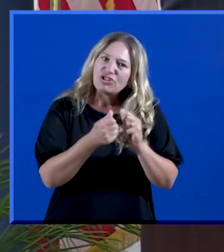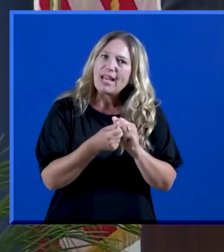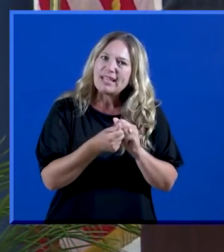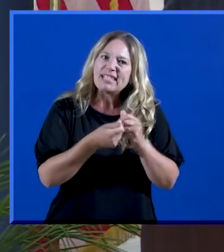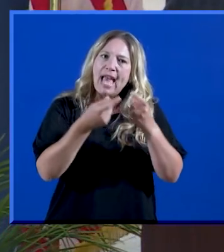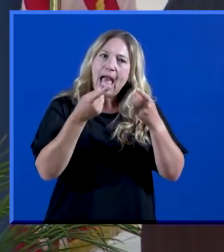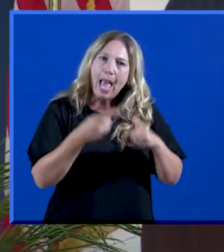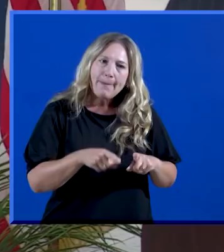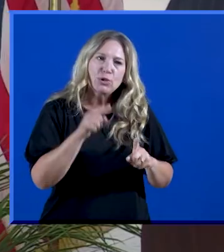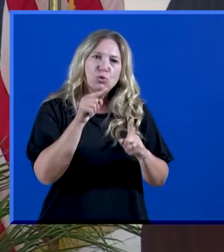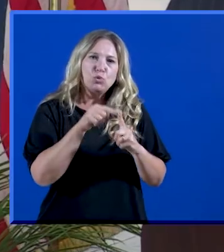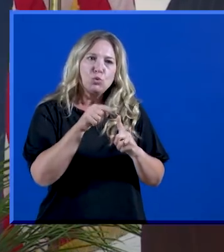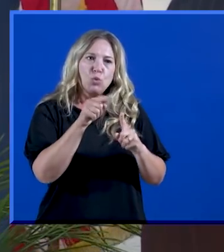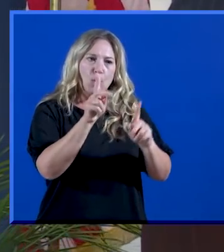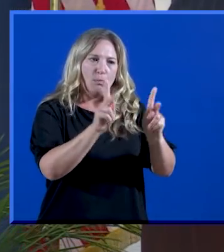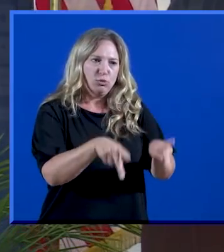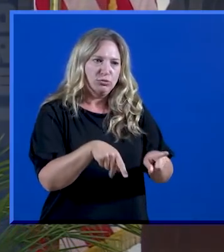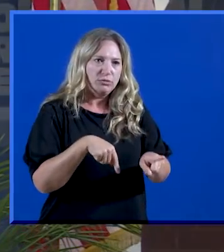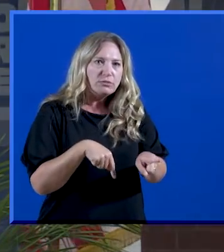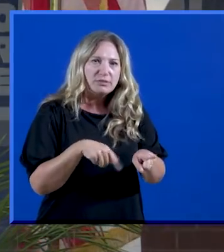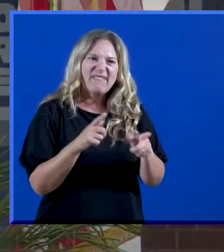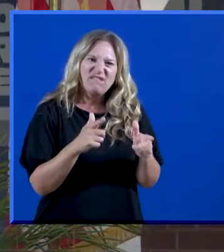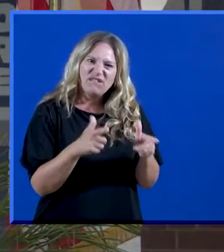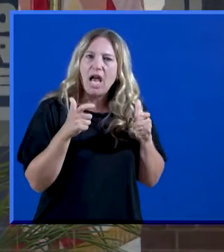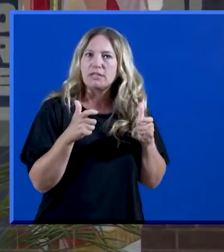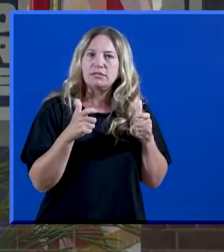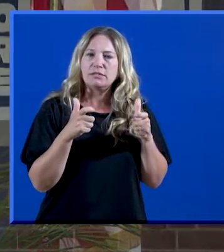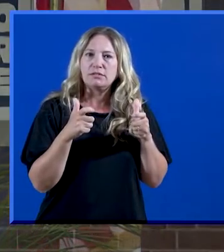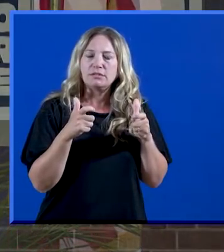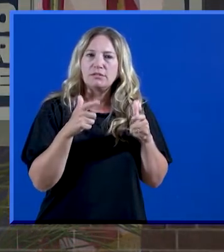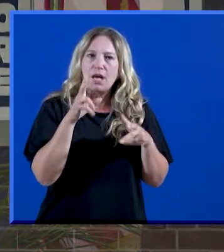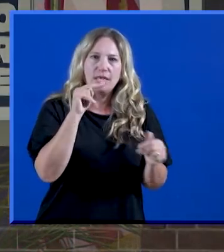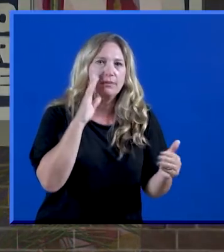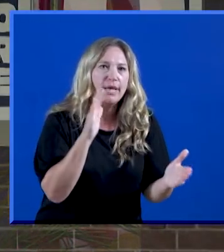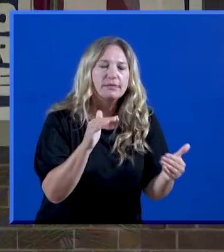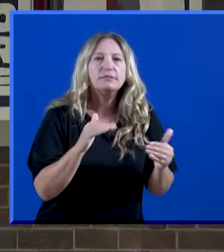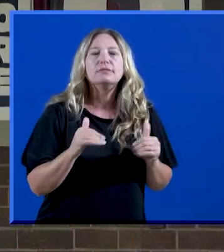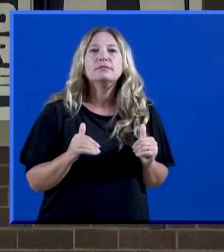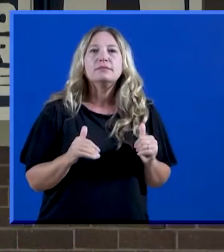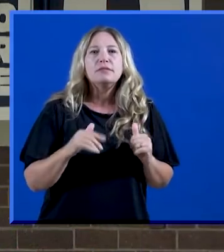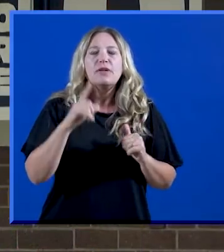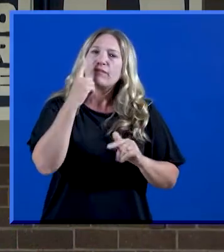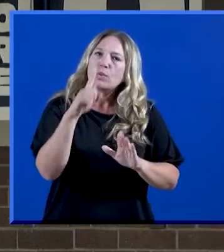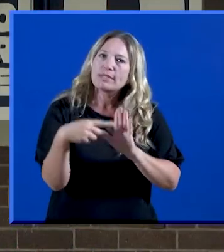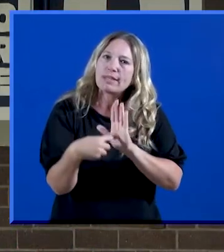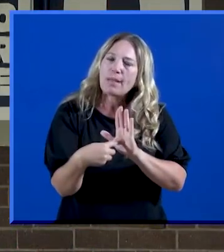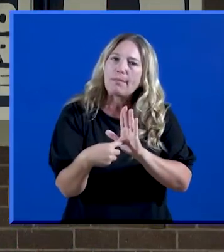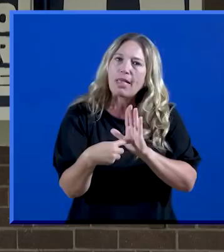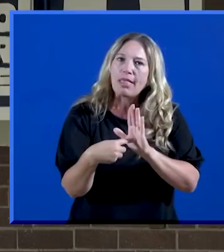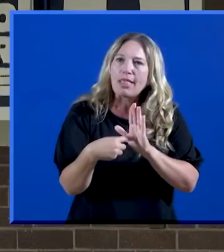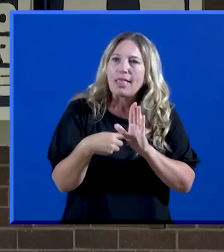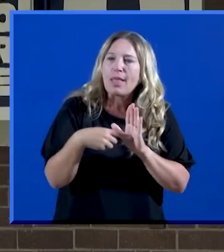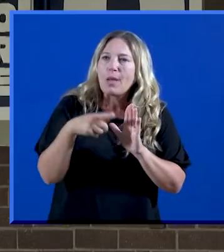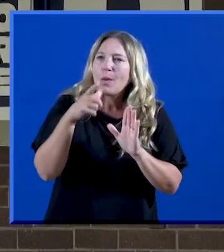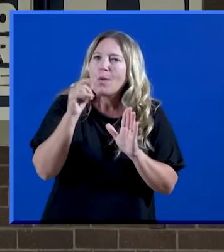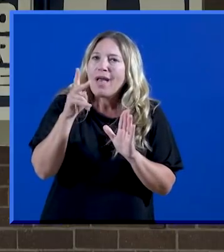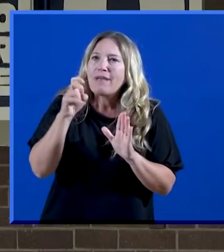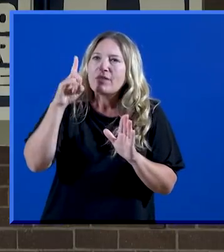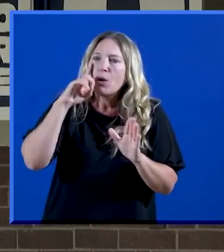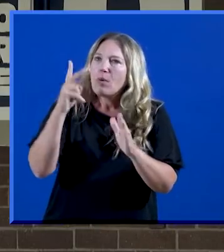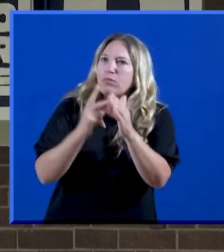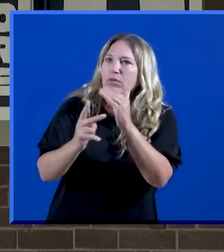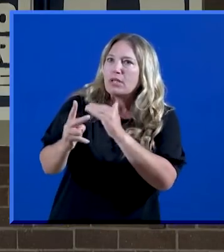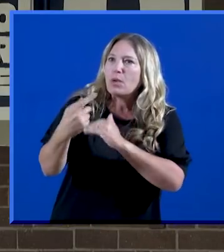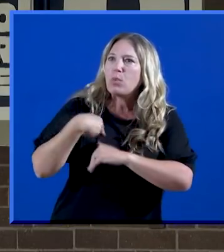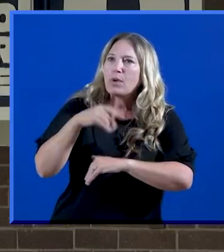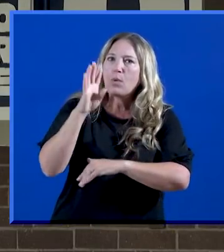is situational and it happens to people. It can happen fast and catch us off guard. For instance, who would